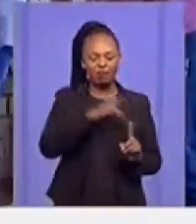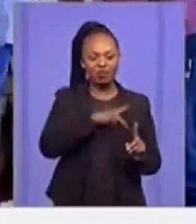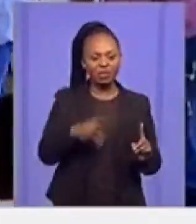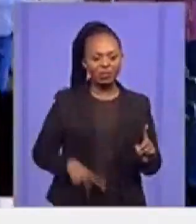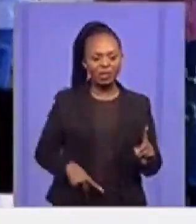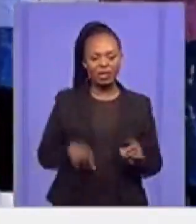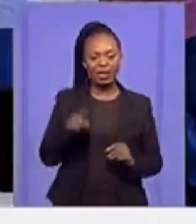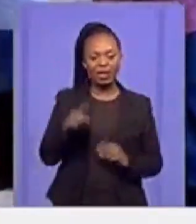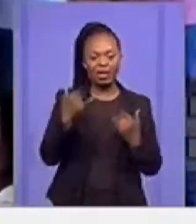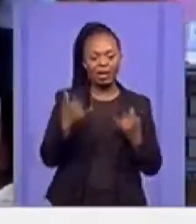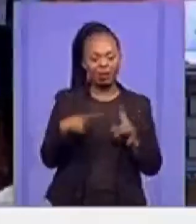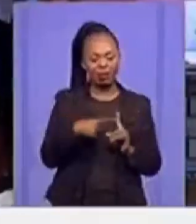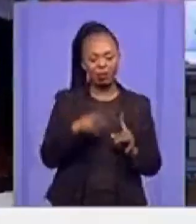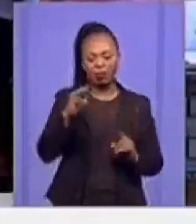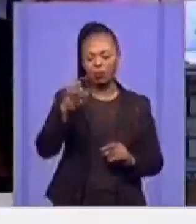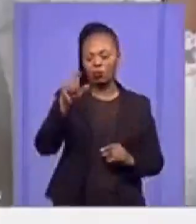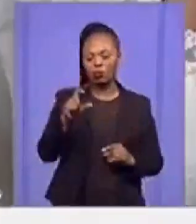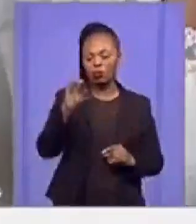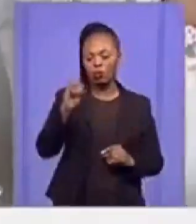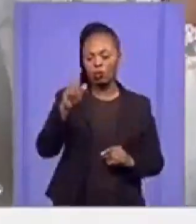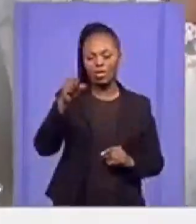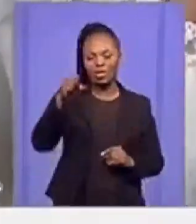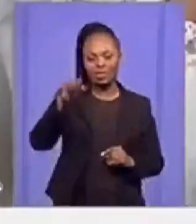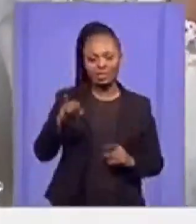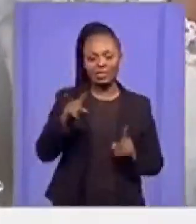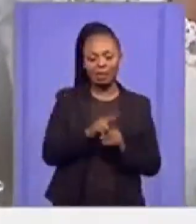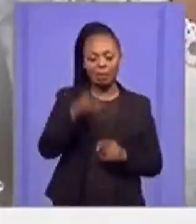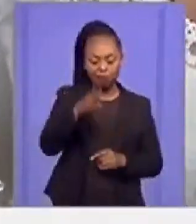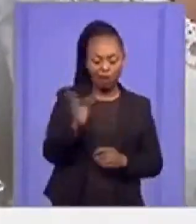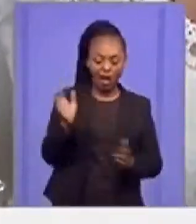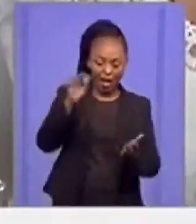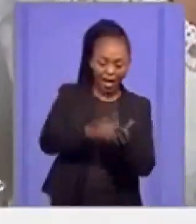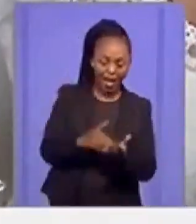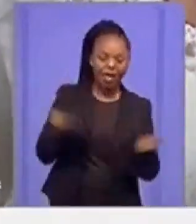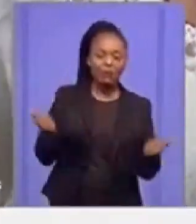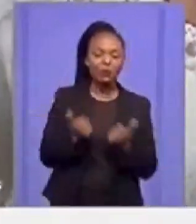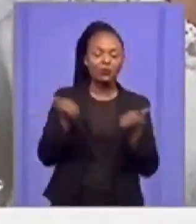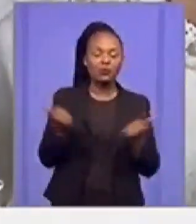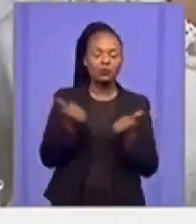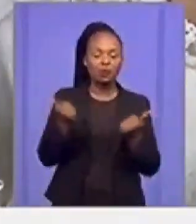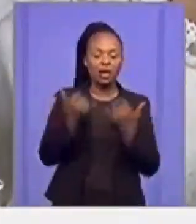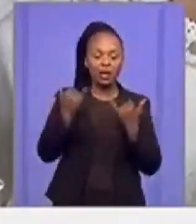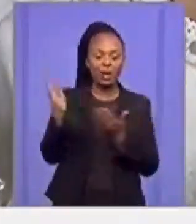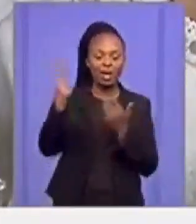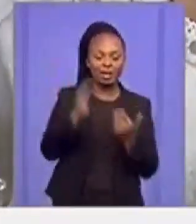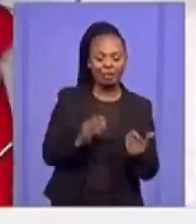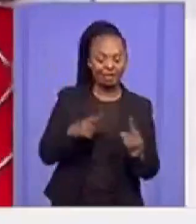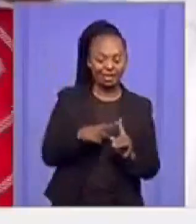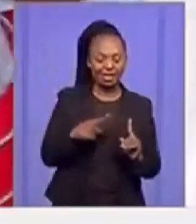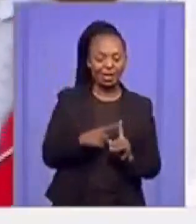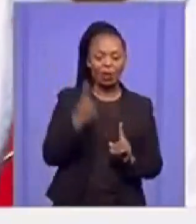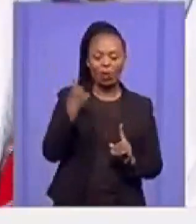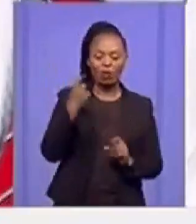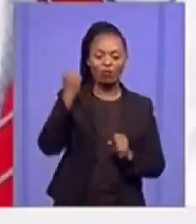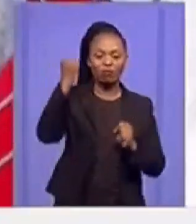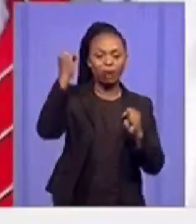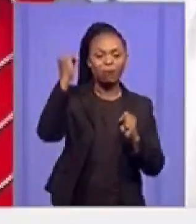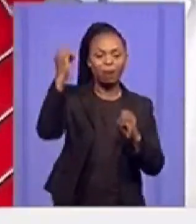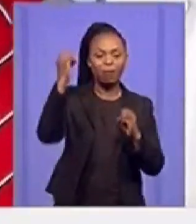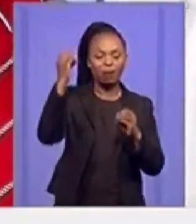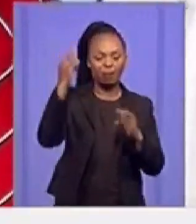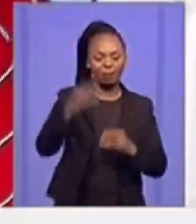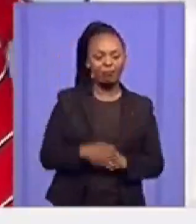Freistata Olisipikwana le yena o se a le teng ka kwana mo go lebeletseng hore le yena e tla ba e mongwe wa dibui tse tla bua